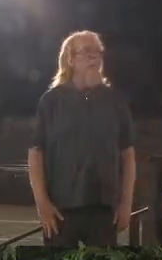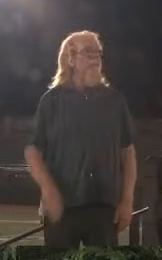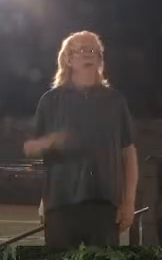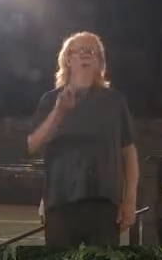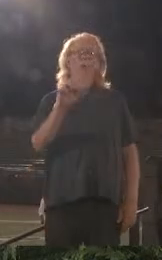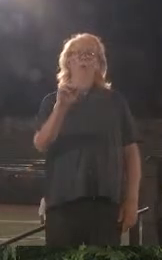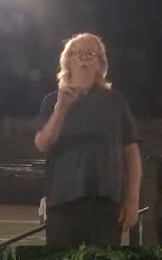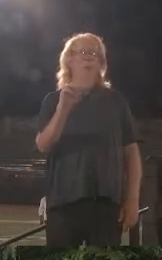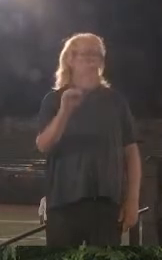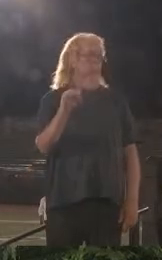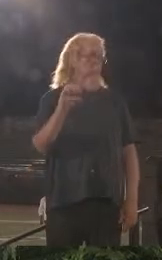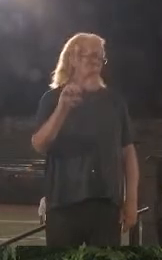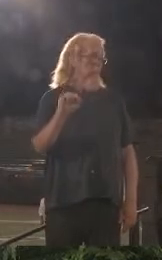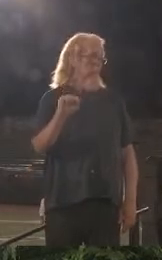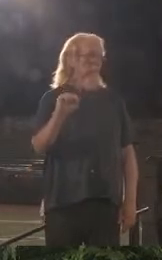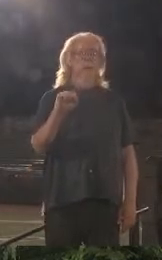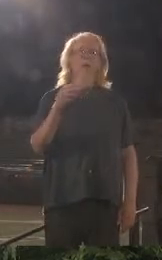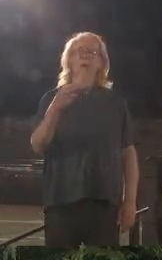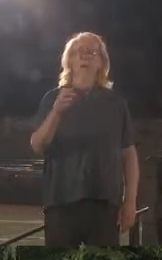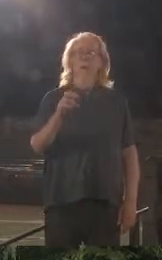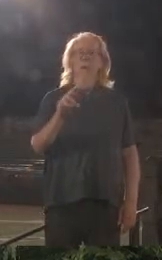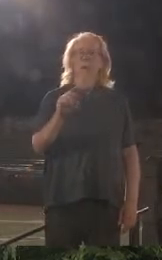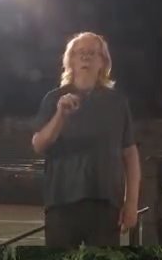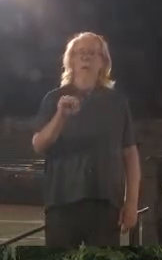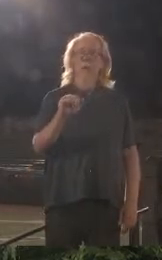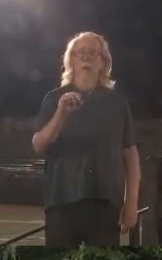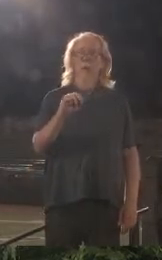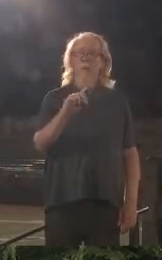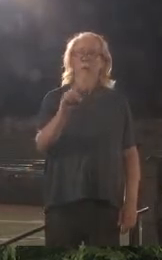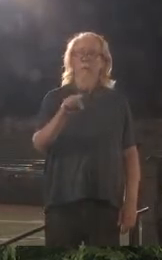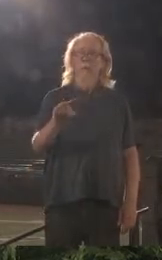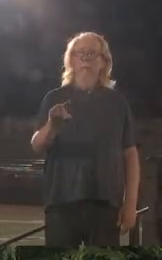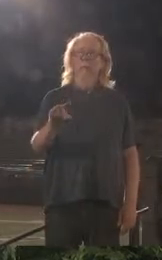Ramses Cor Hernandez.